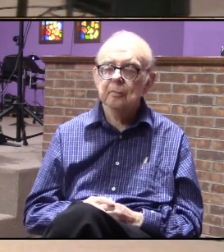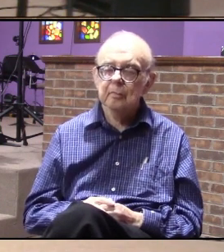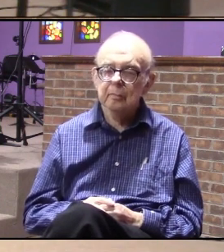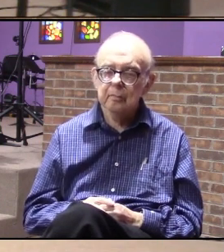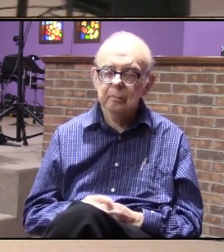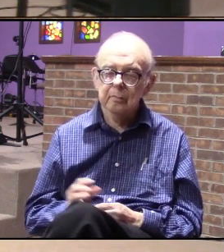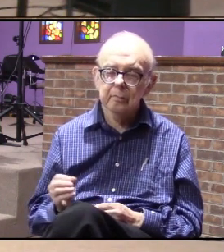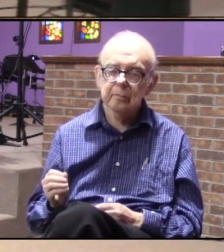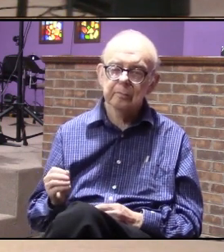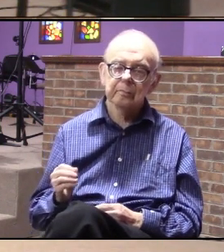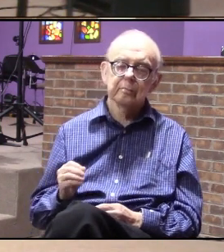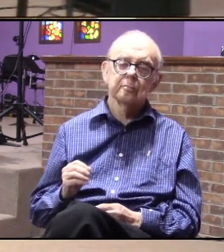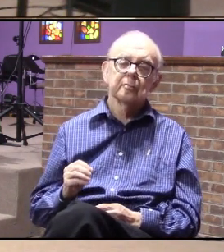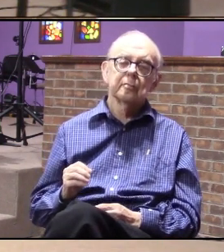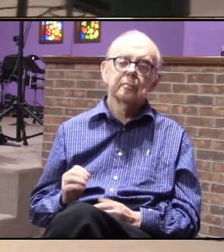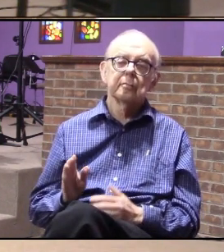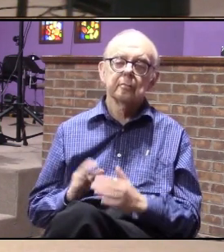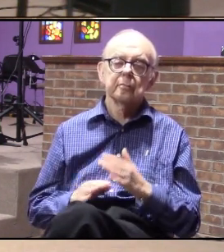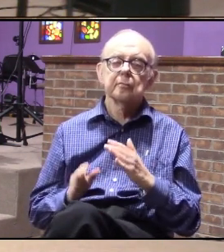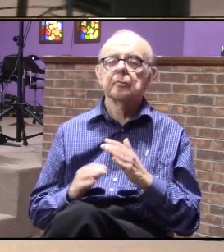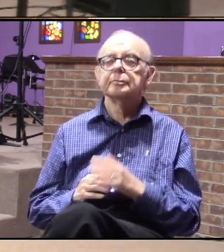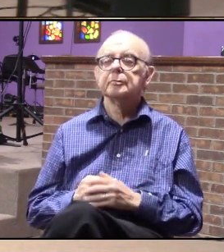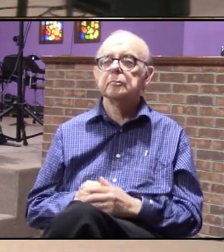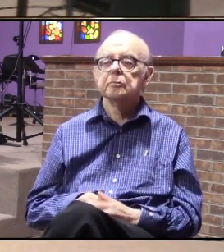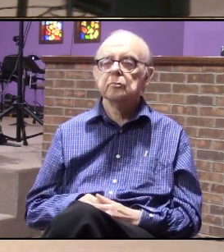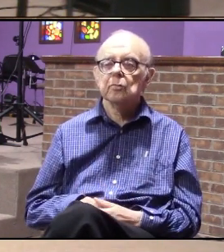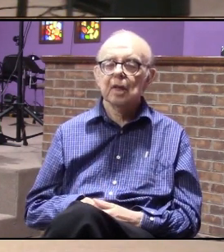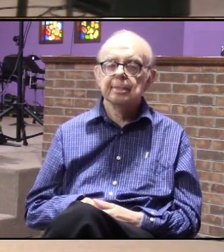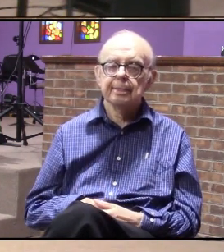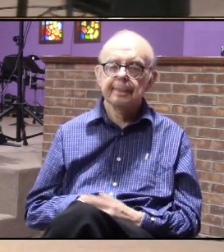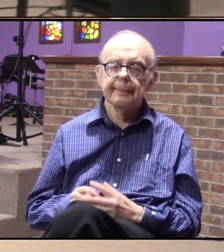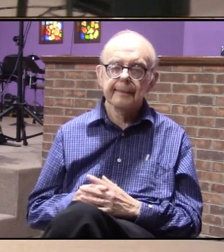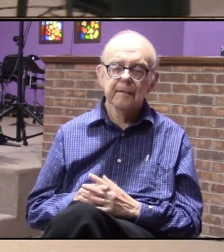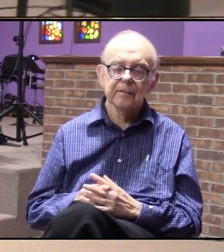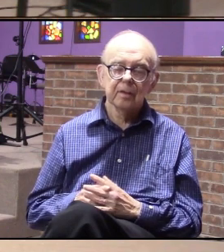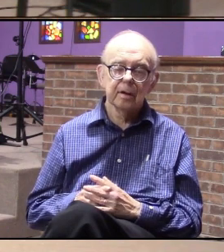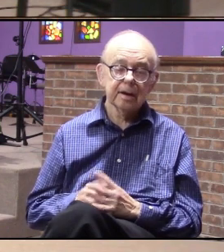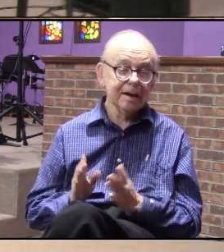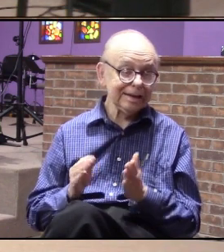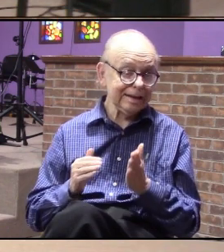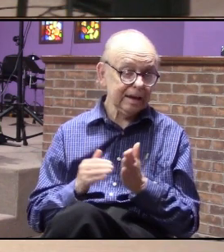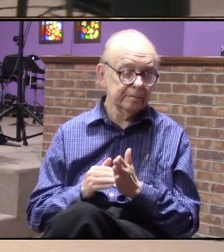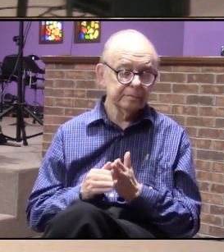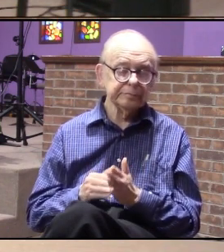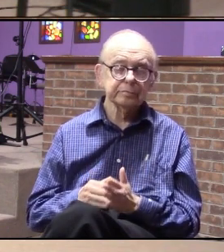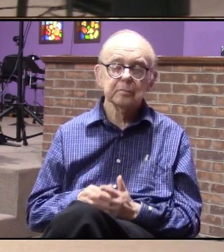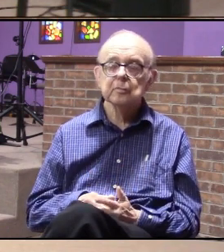And so it was basically starting all over again.